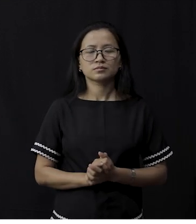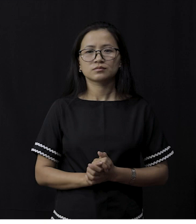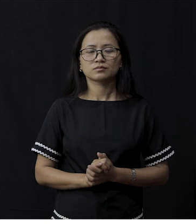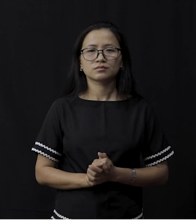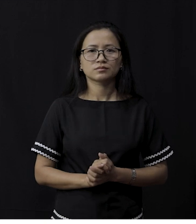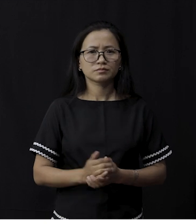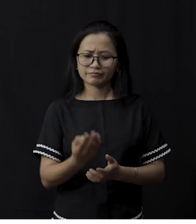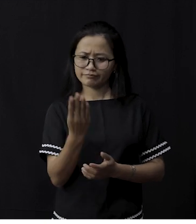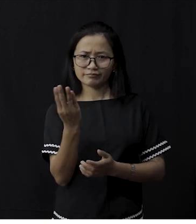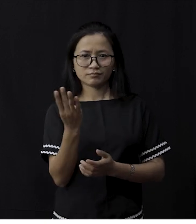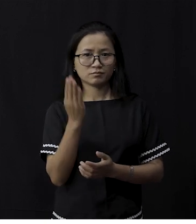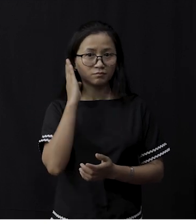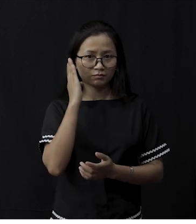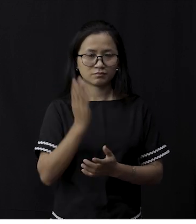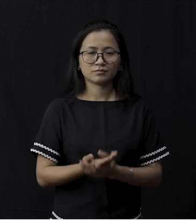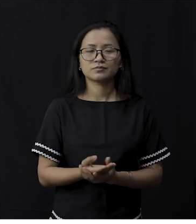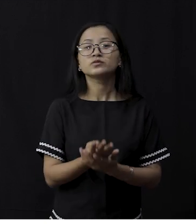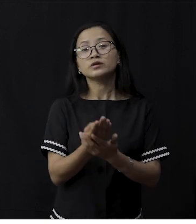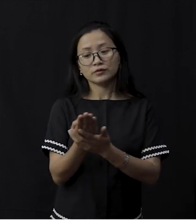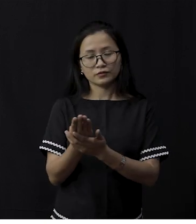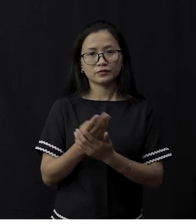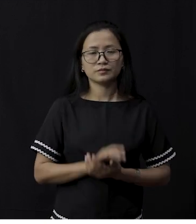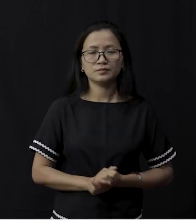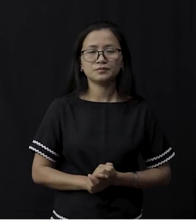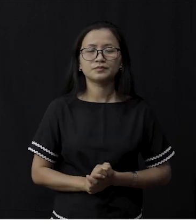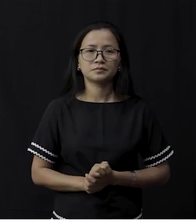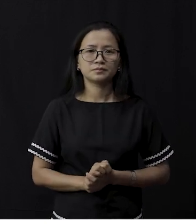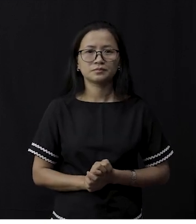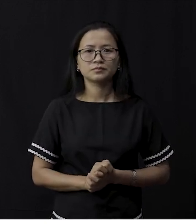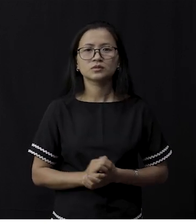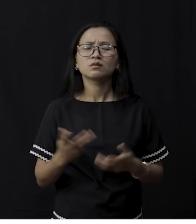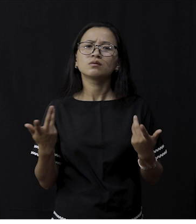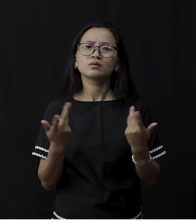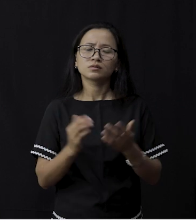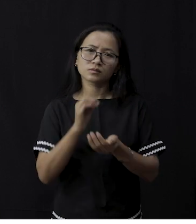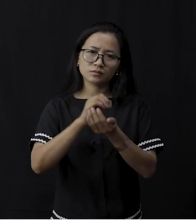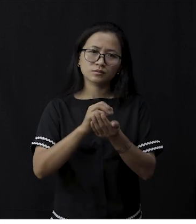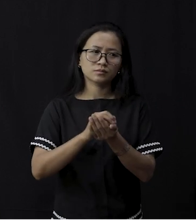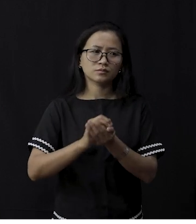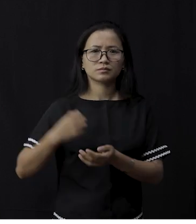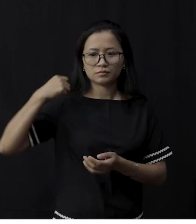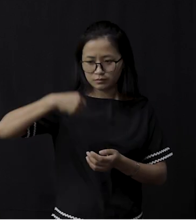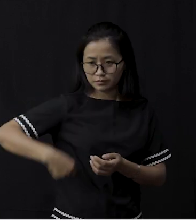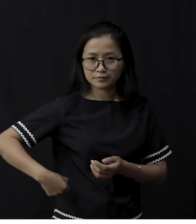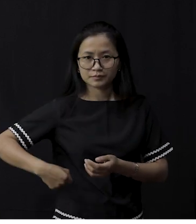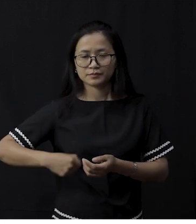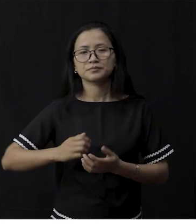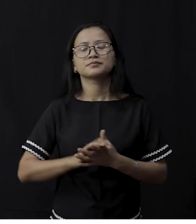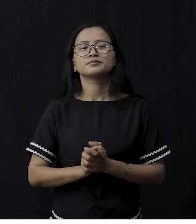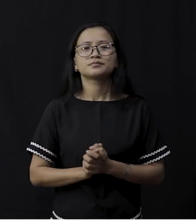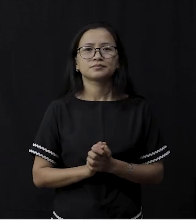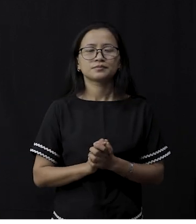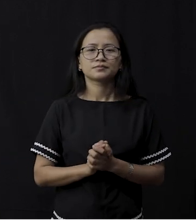I always carry my phone, so I have a phone also. And where do I keep my phone? In the bag. So I have a